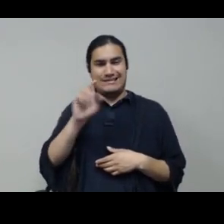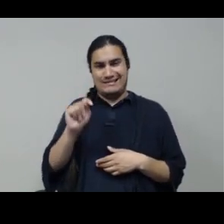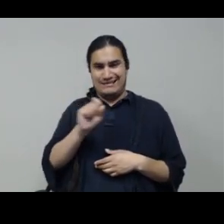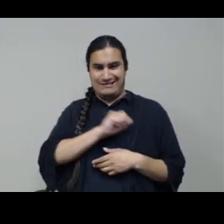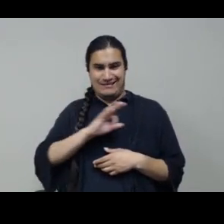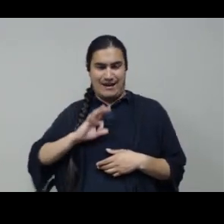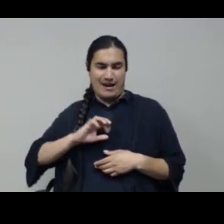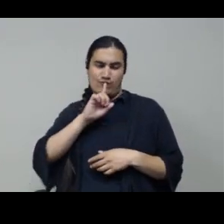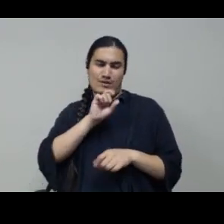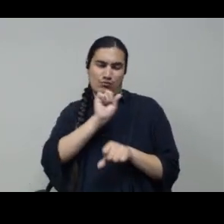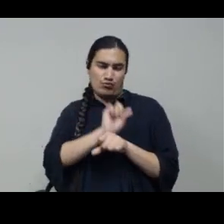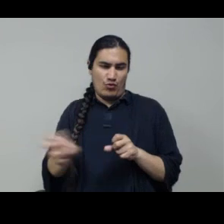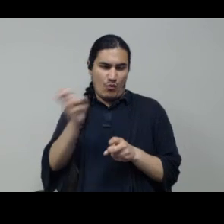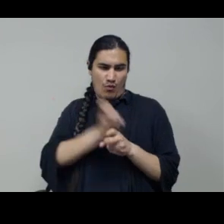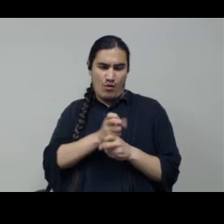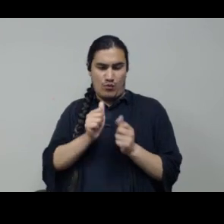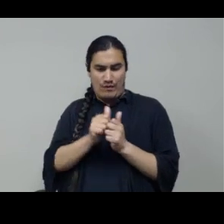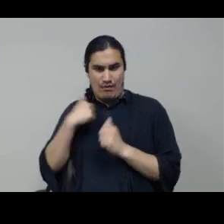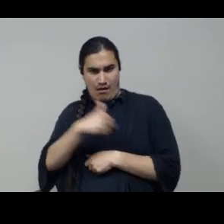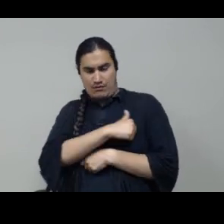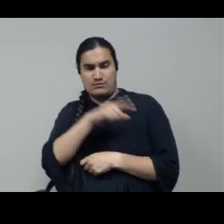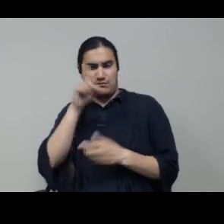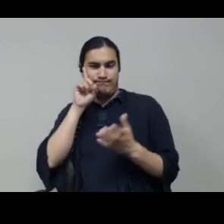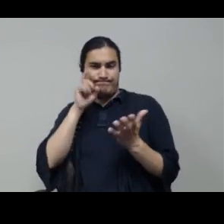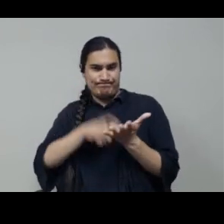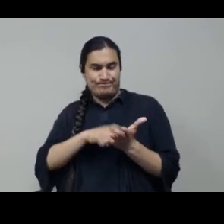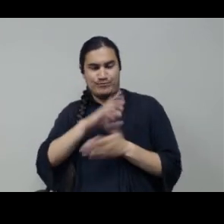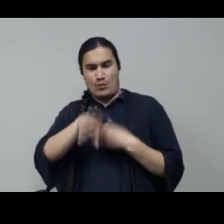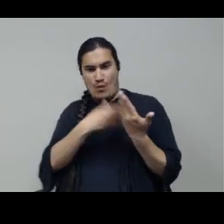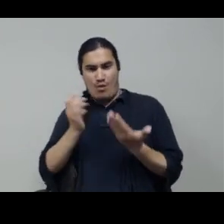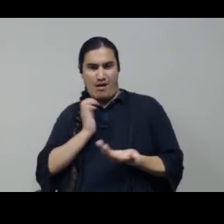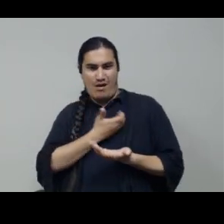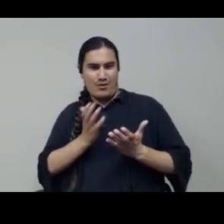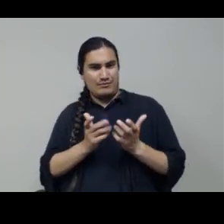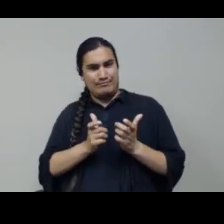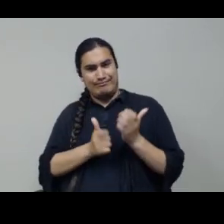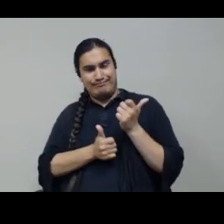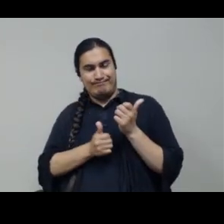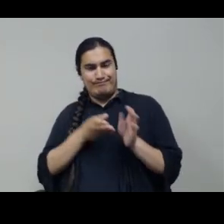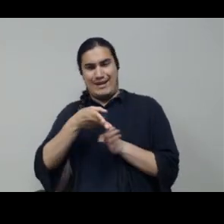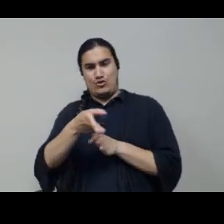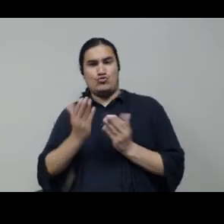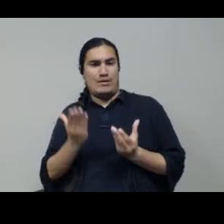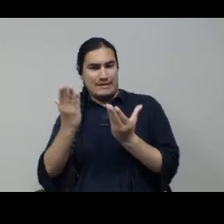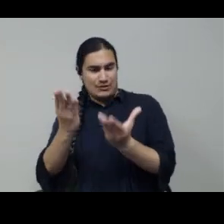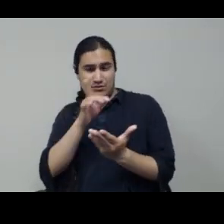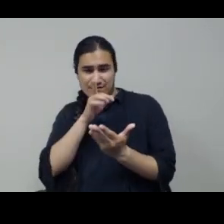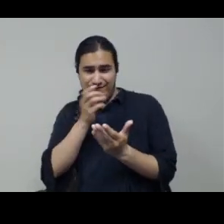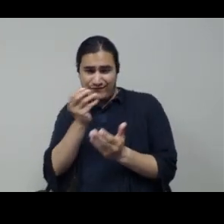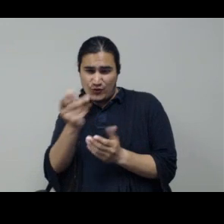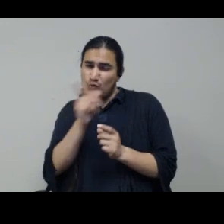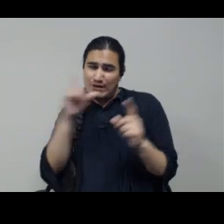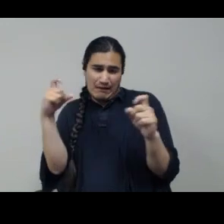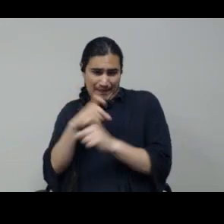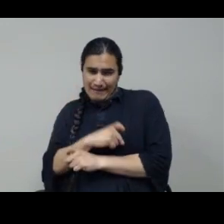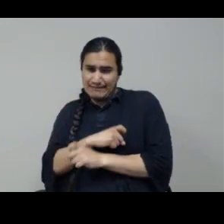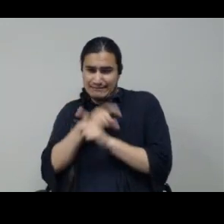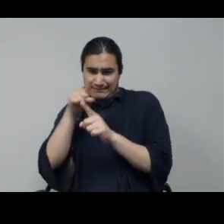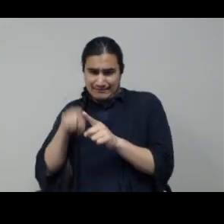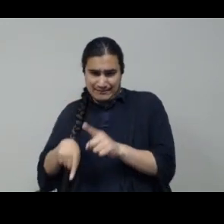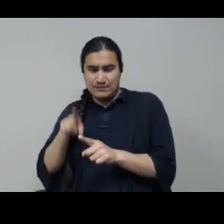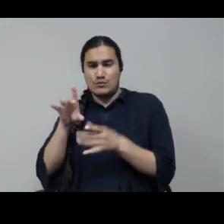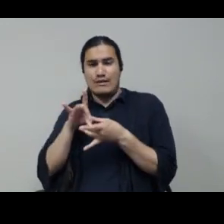really closely with us to address all of these major recommendations. And some were very complicated to achieve, actually, especially